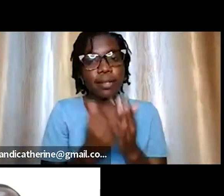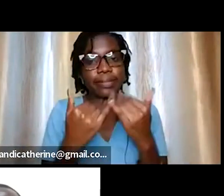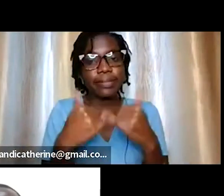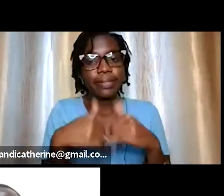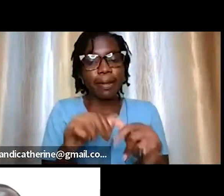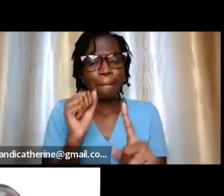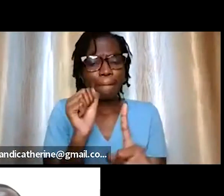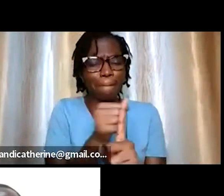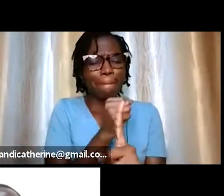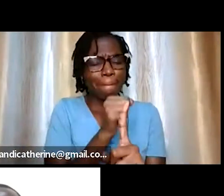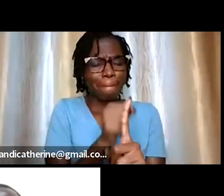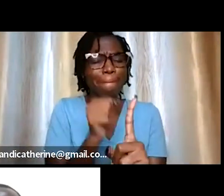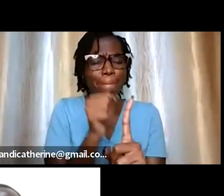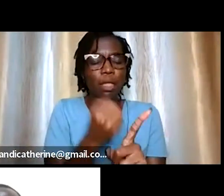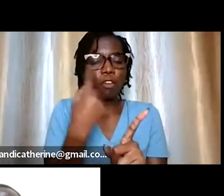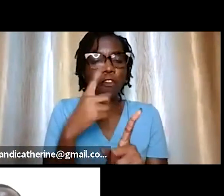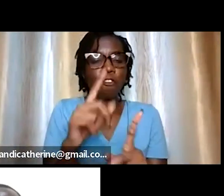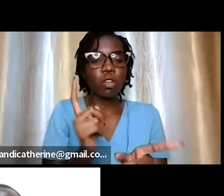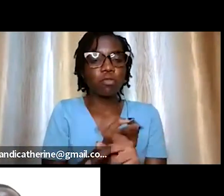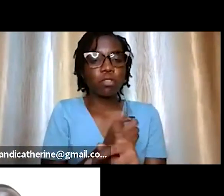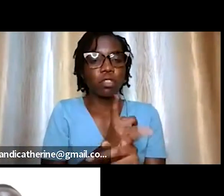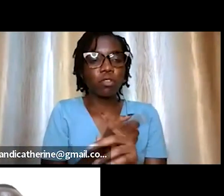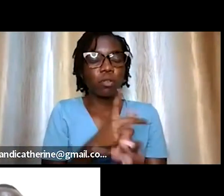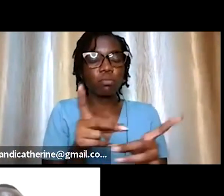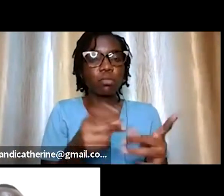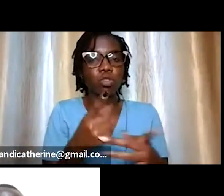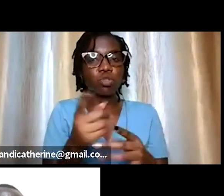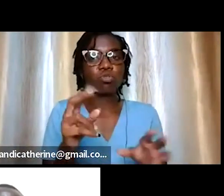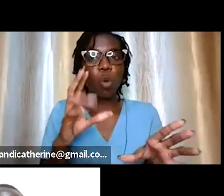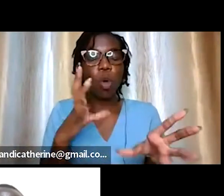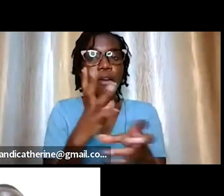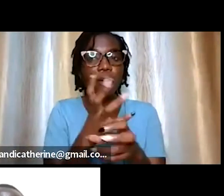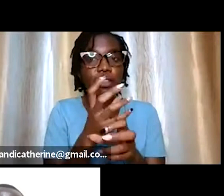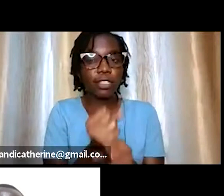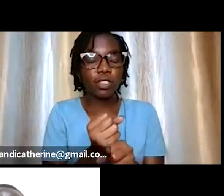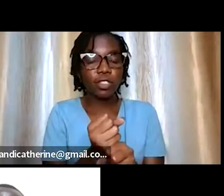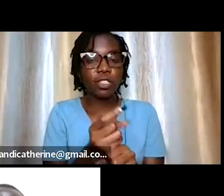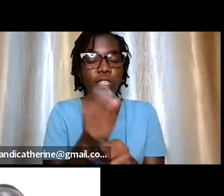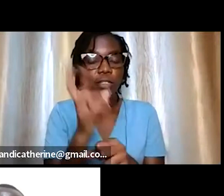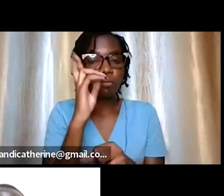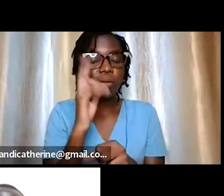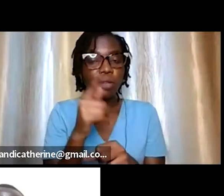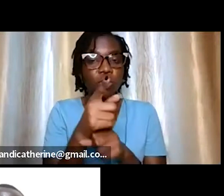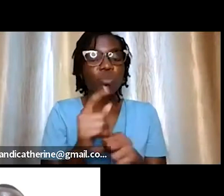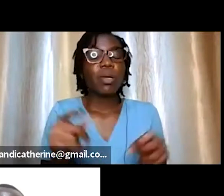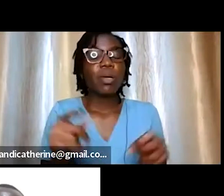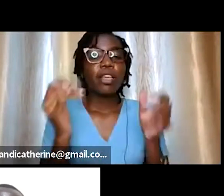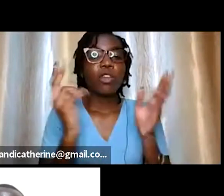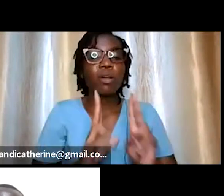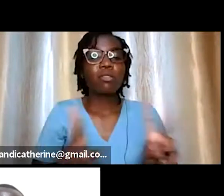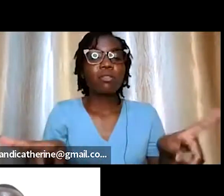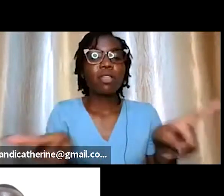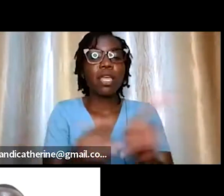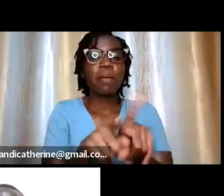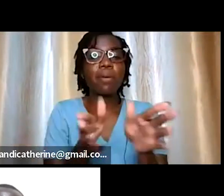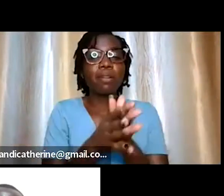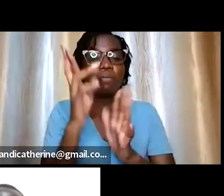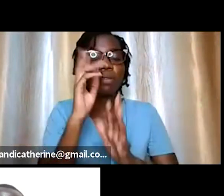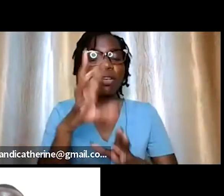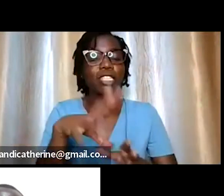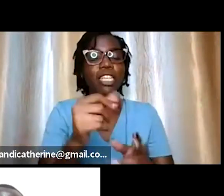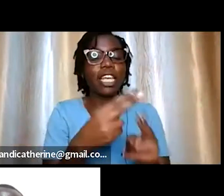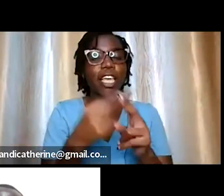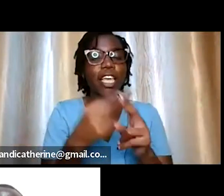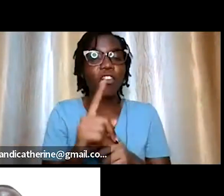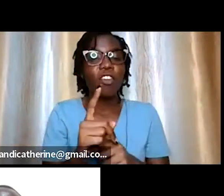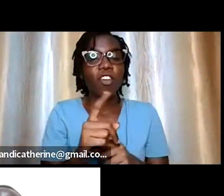for respectable people-centric organizations, remember that you're also human. Remember to take care of you human first,